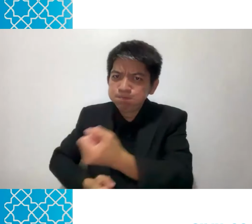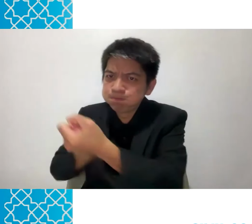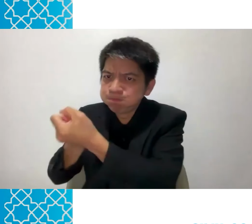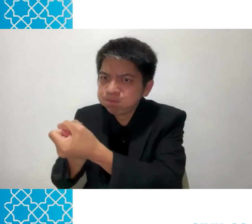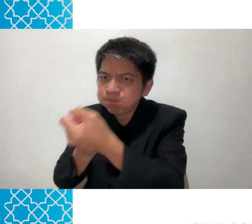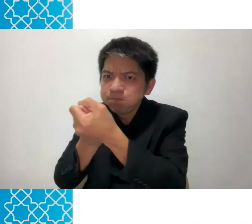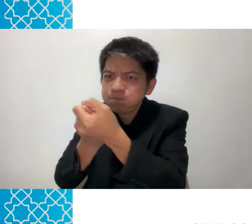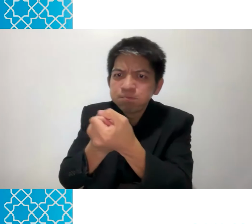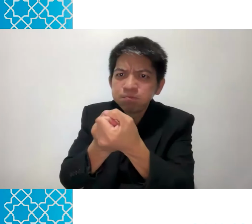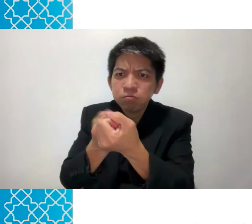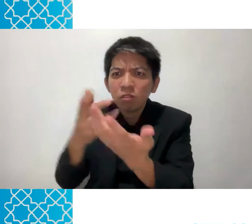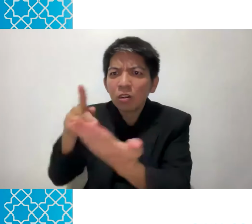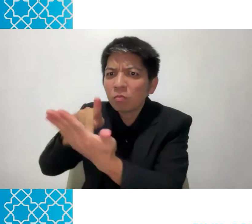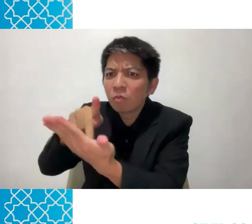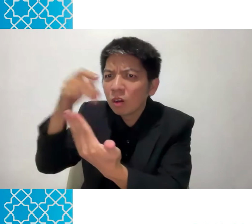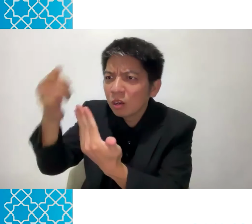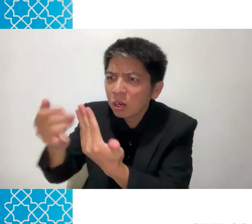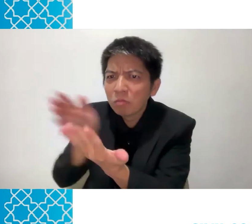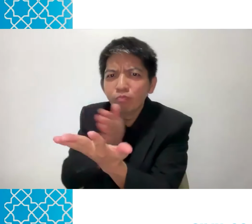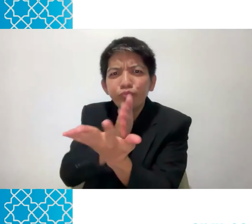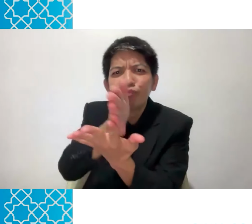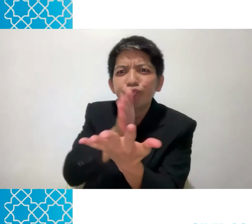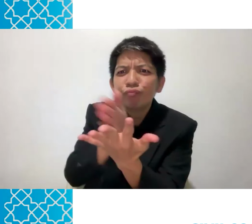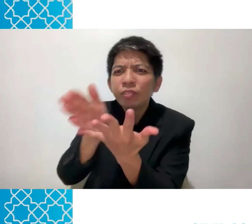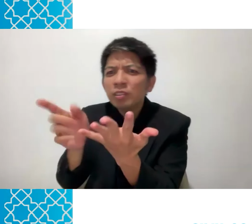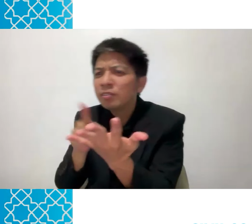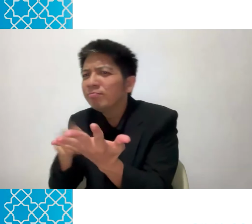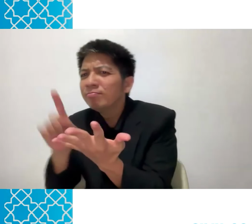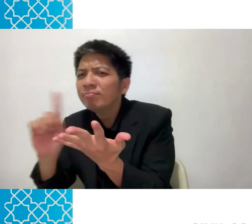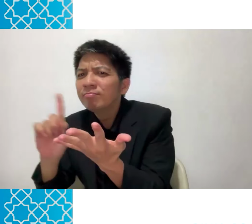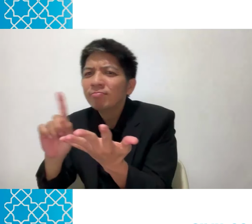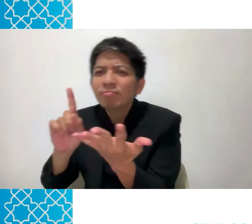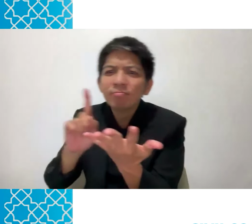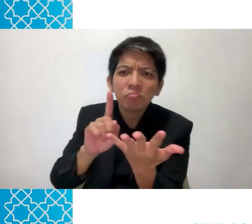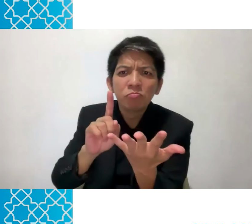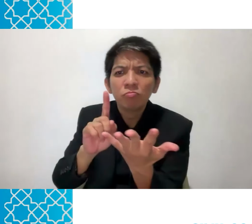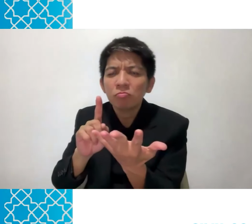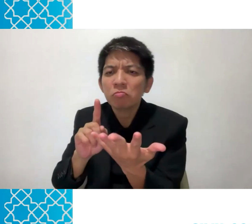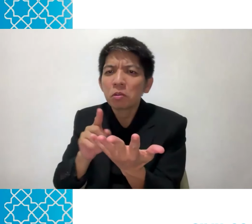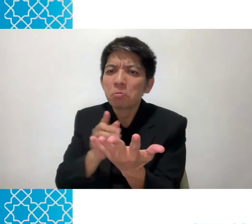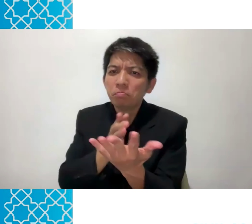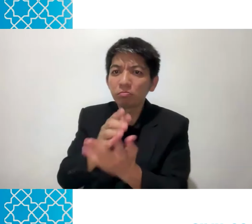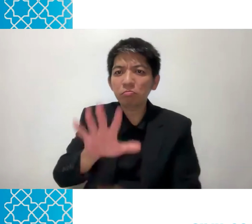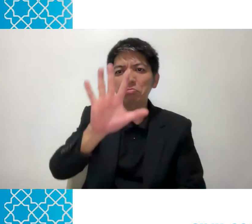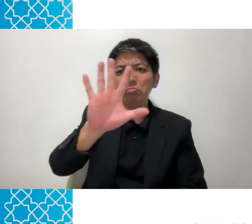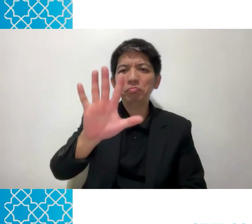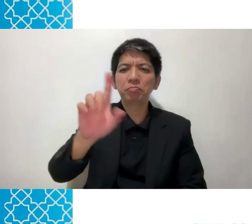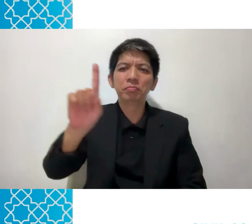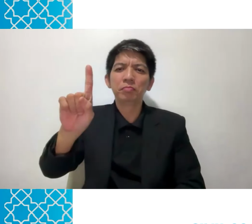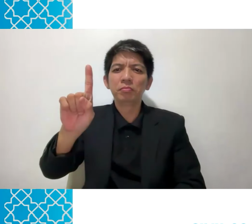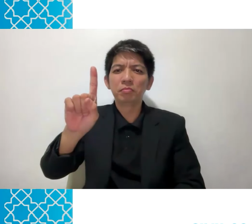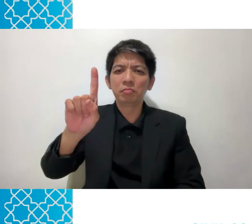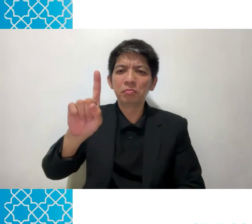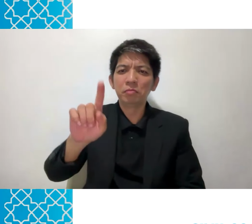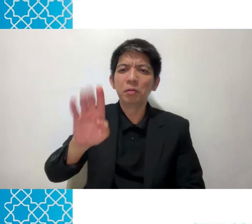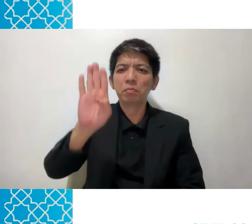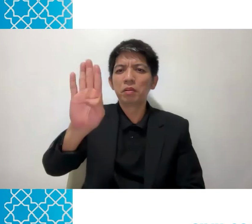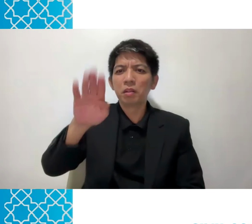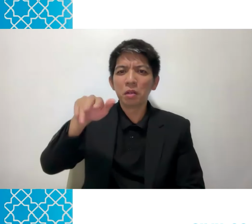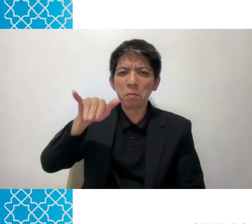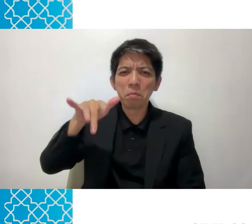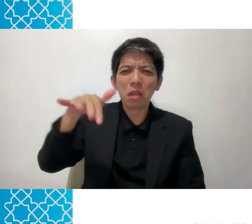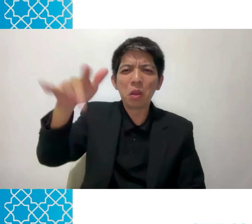being implemented, you know, about 51 billion US dollar a year. So